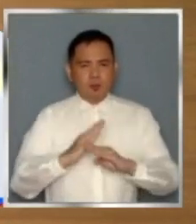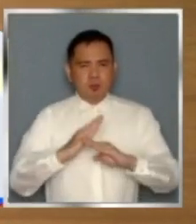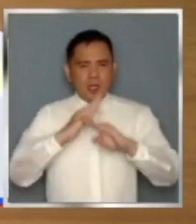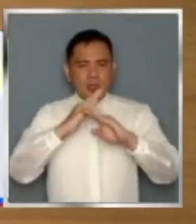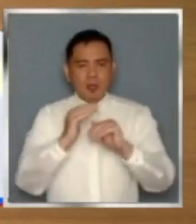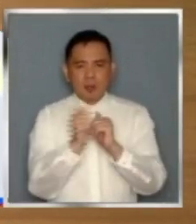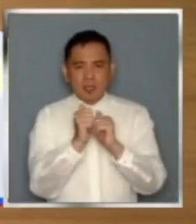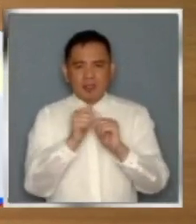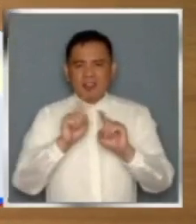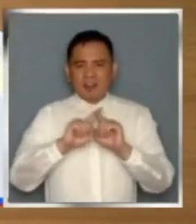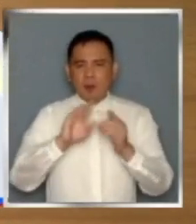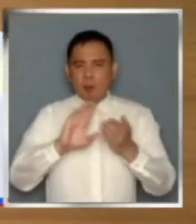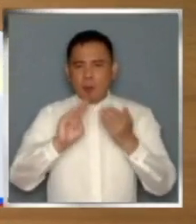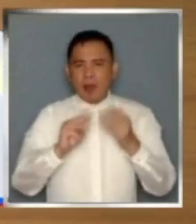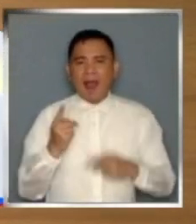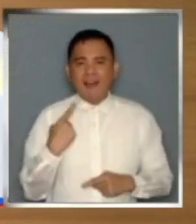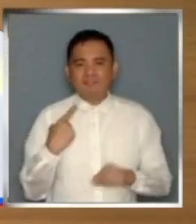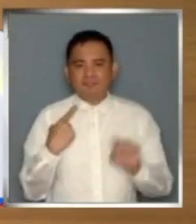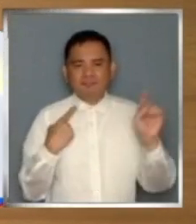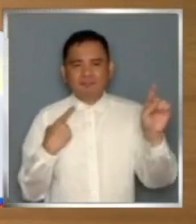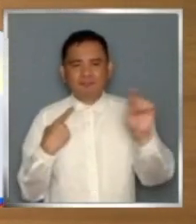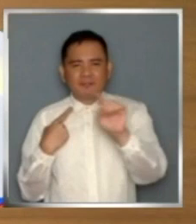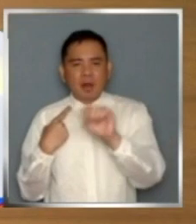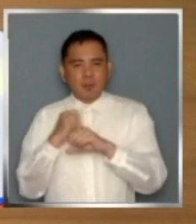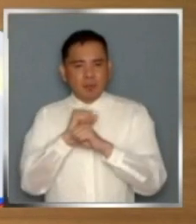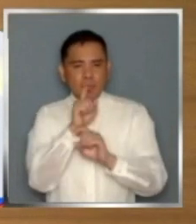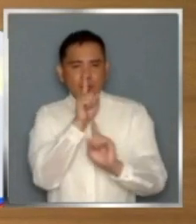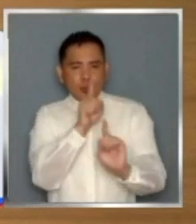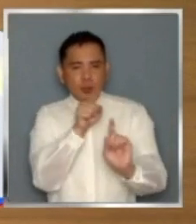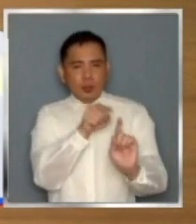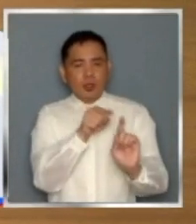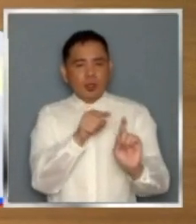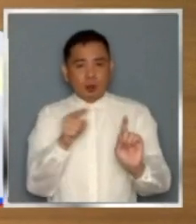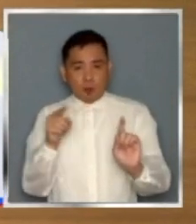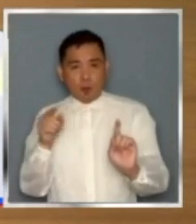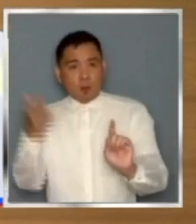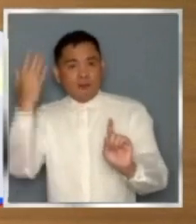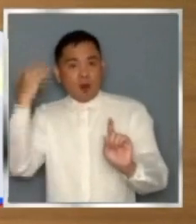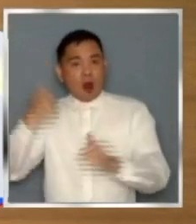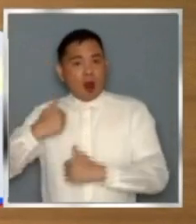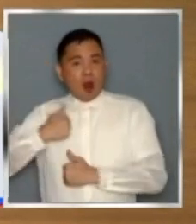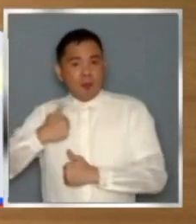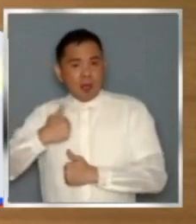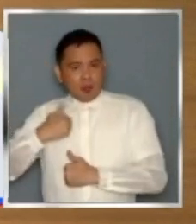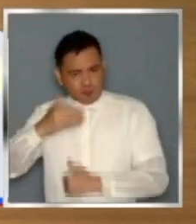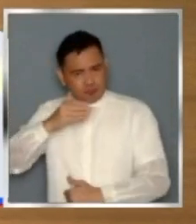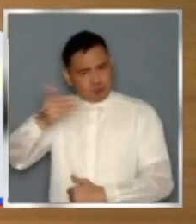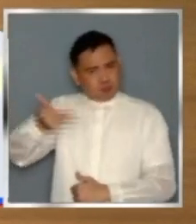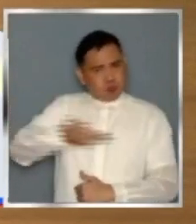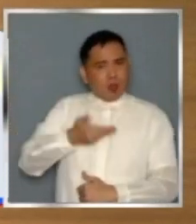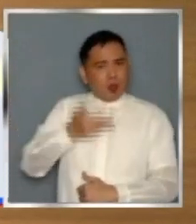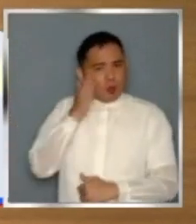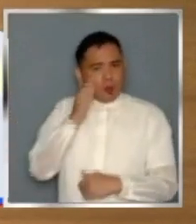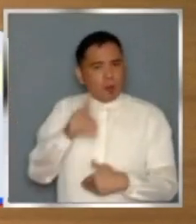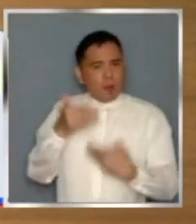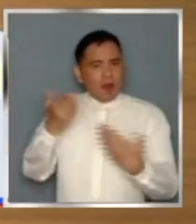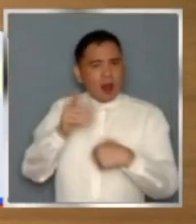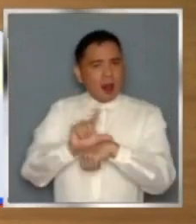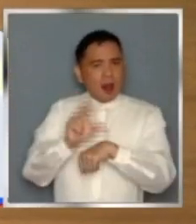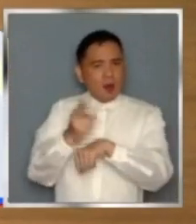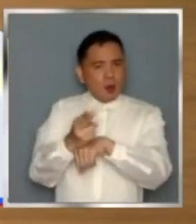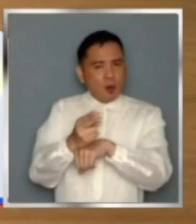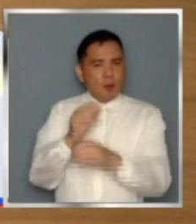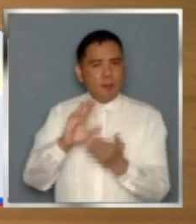programs to guarantee full decommissioning of former combatants. Through community development and livelihood programs, the